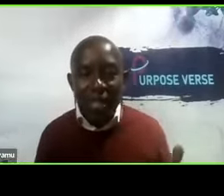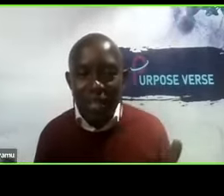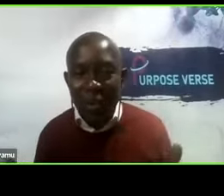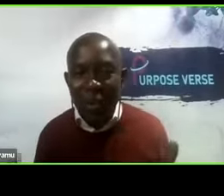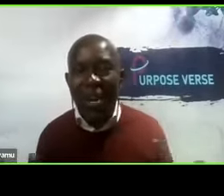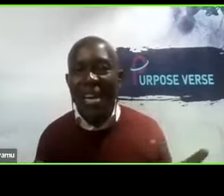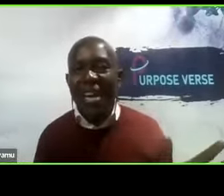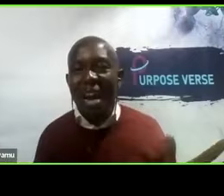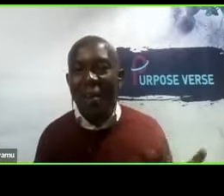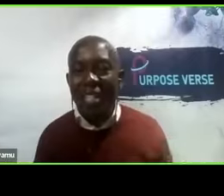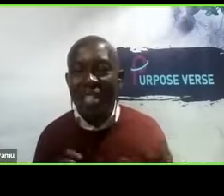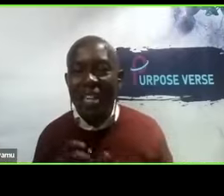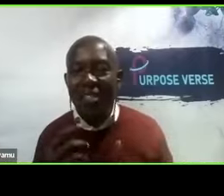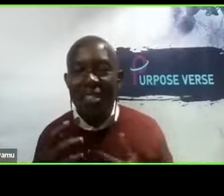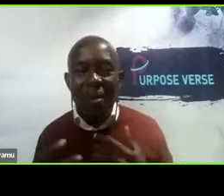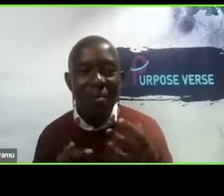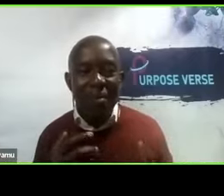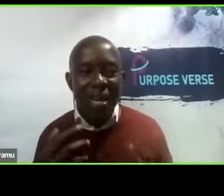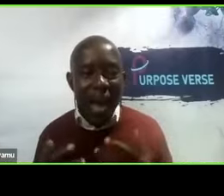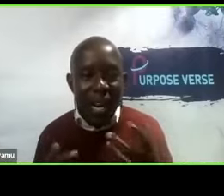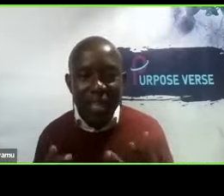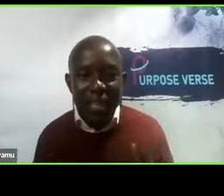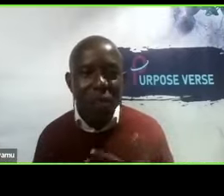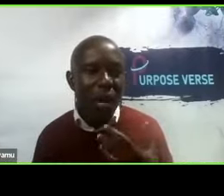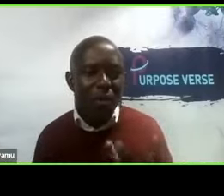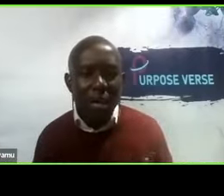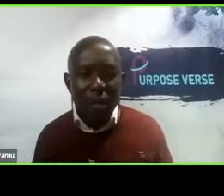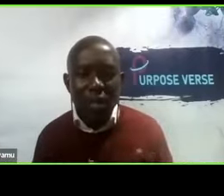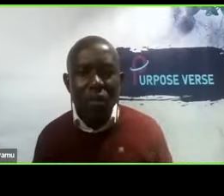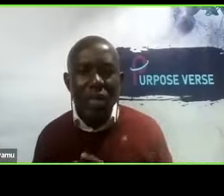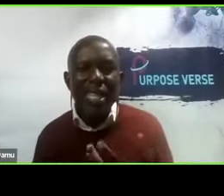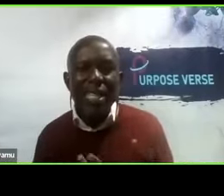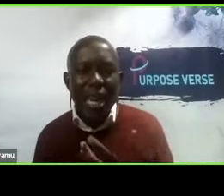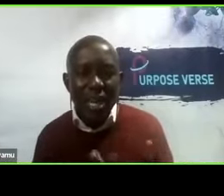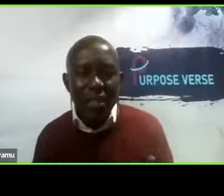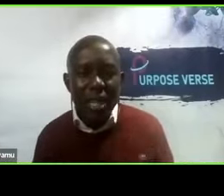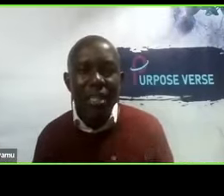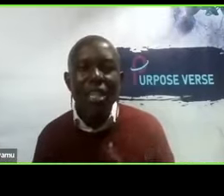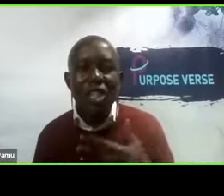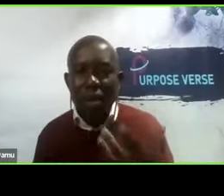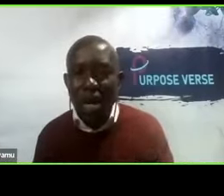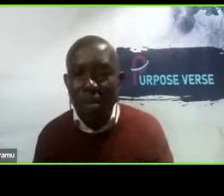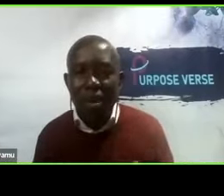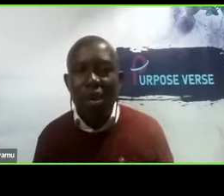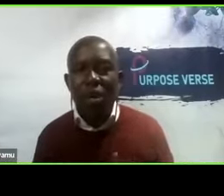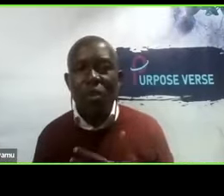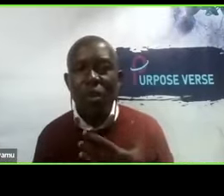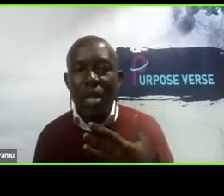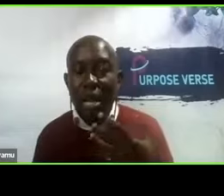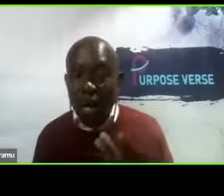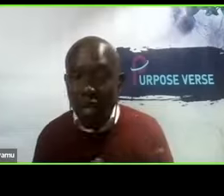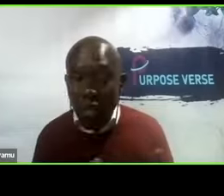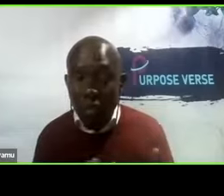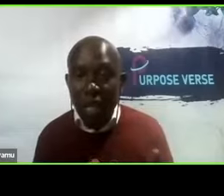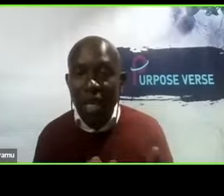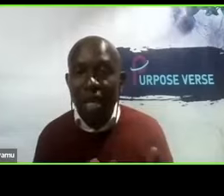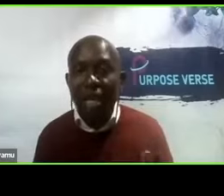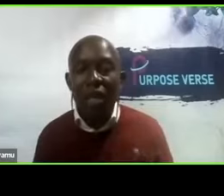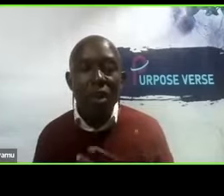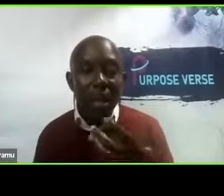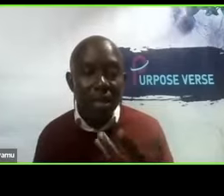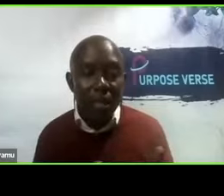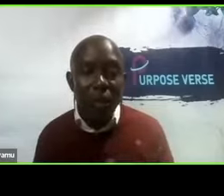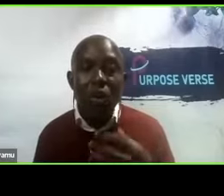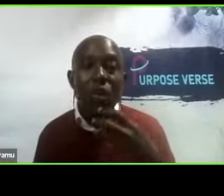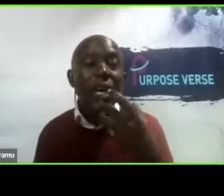good months. So I'm only just giving some nuggets that could help somebody to start that direction and start shaping up your reality of thinking